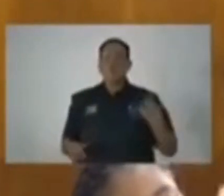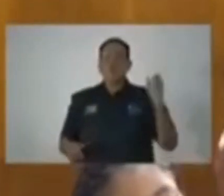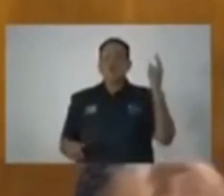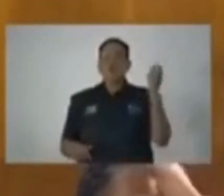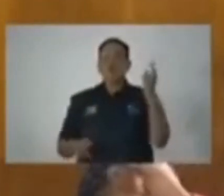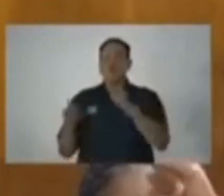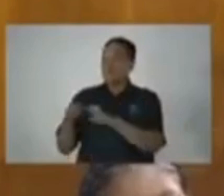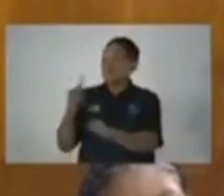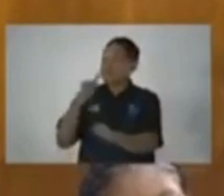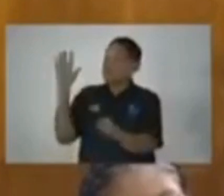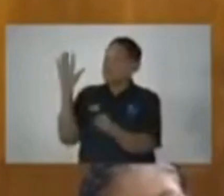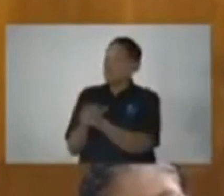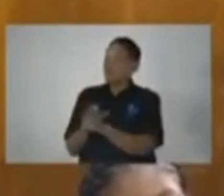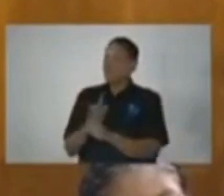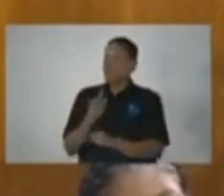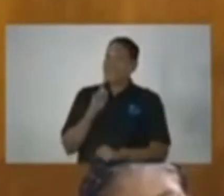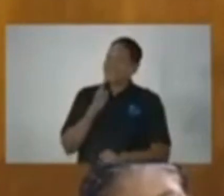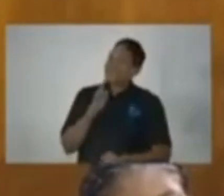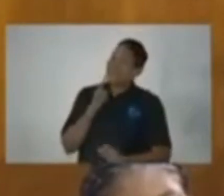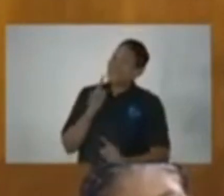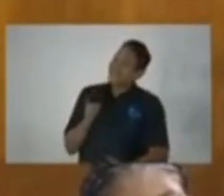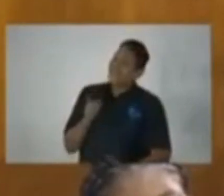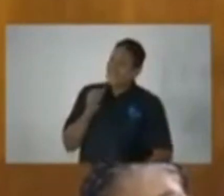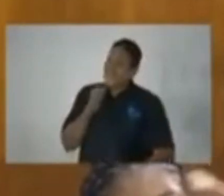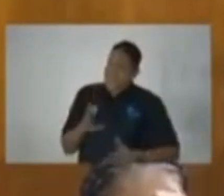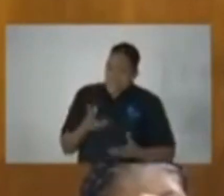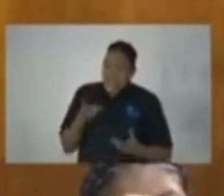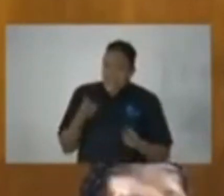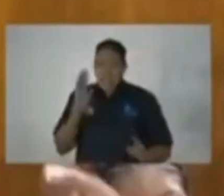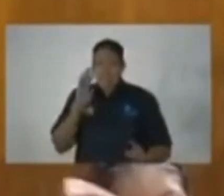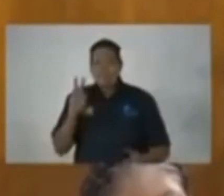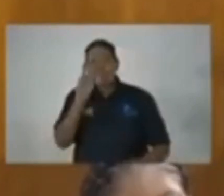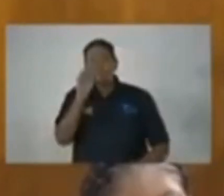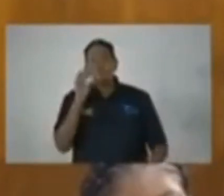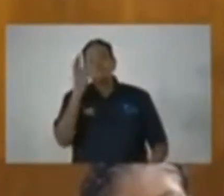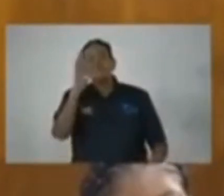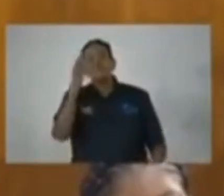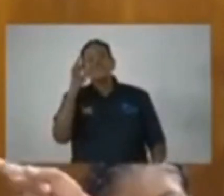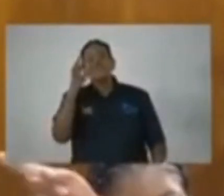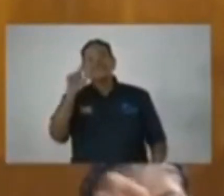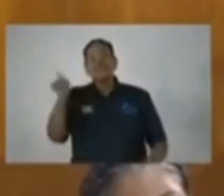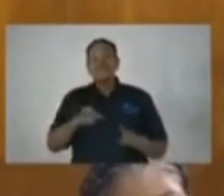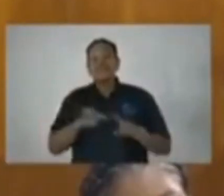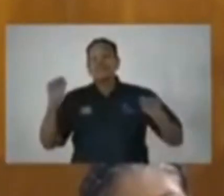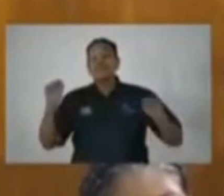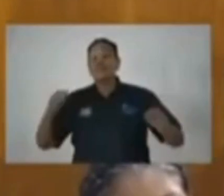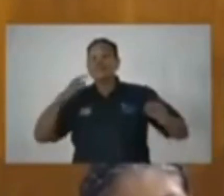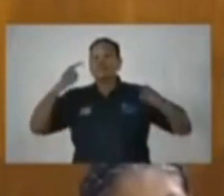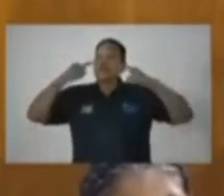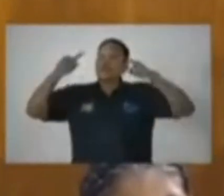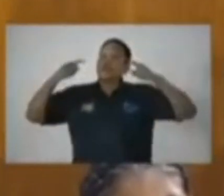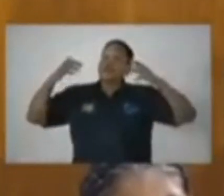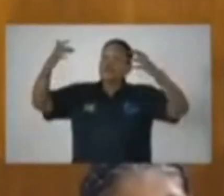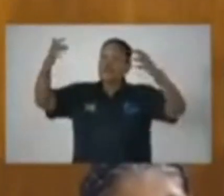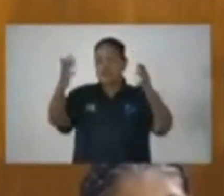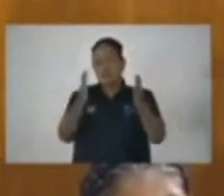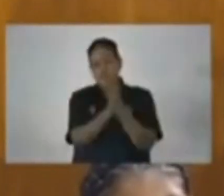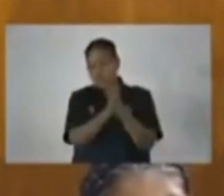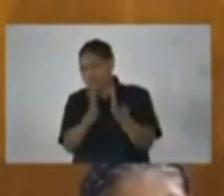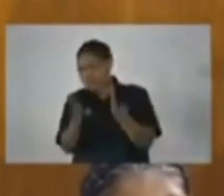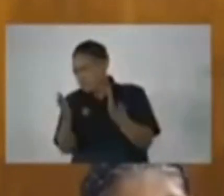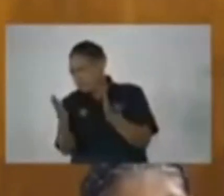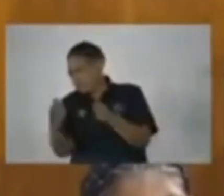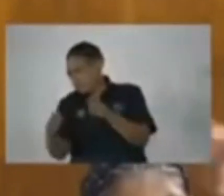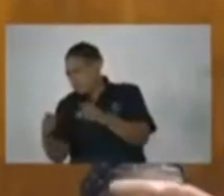2011 when he promised bitter medicine and 2016 when he could say prosperity?